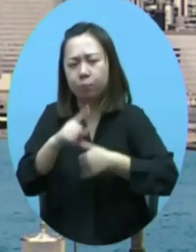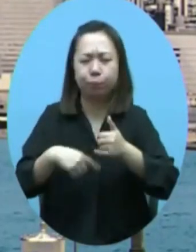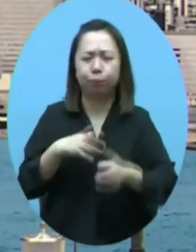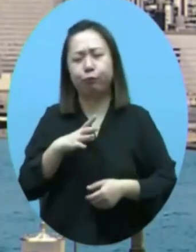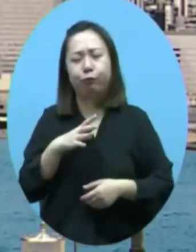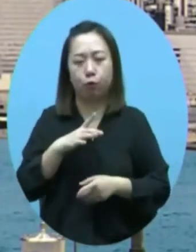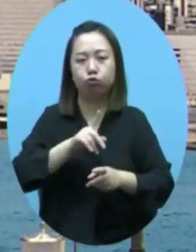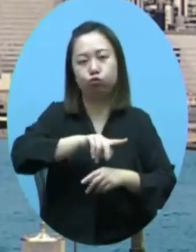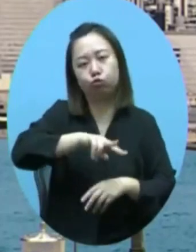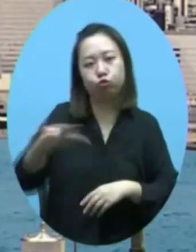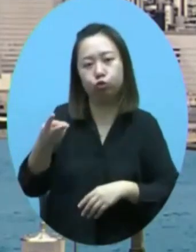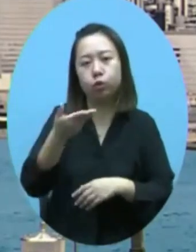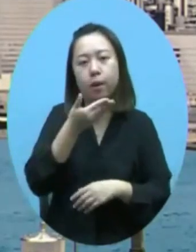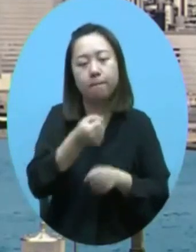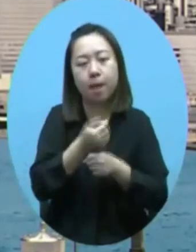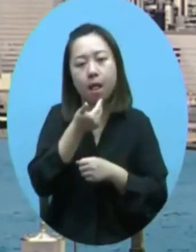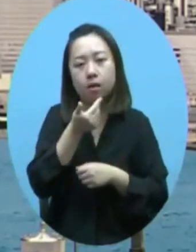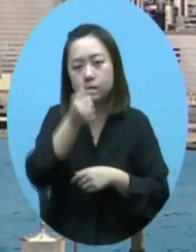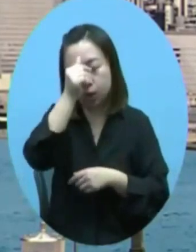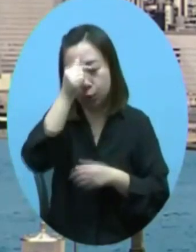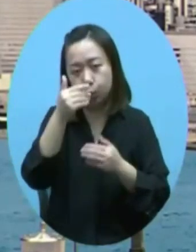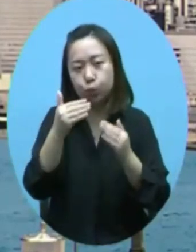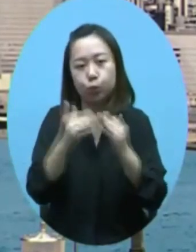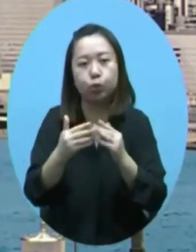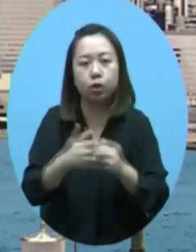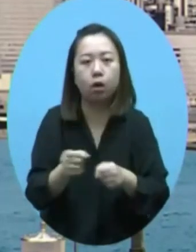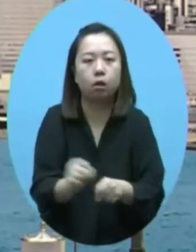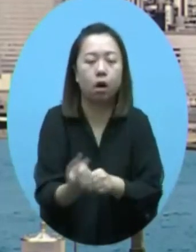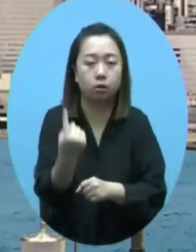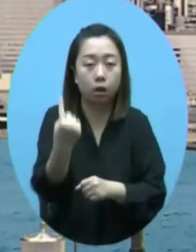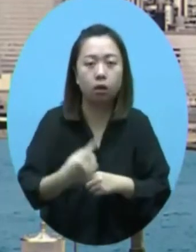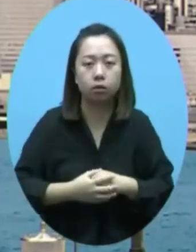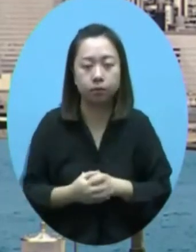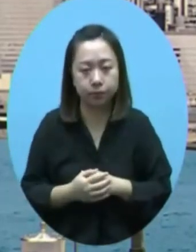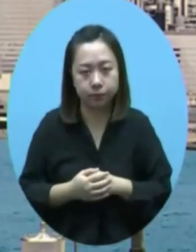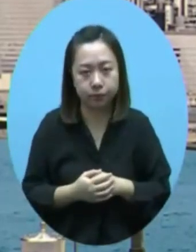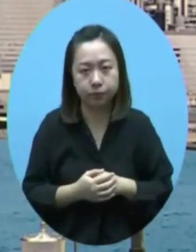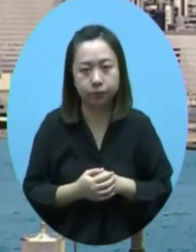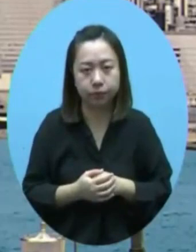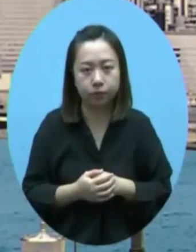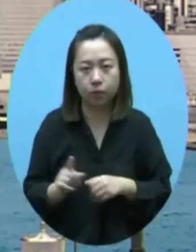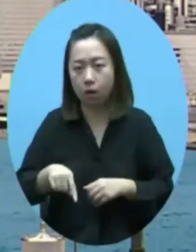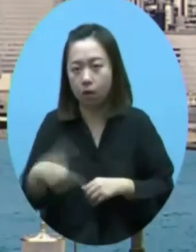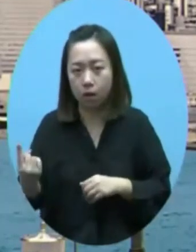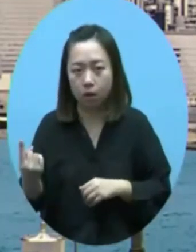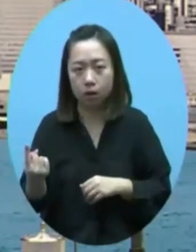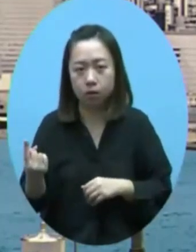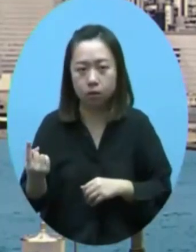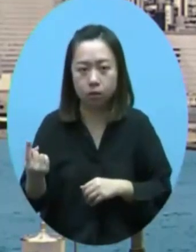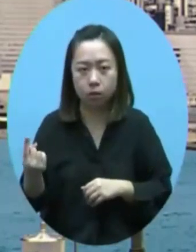He started feeling unwell at the quarantine center and transferred to Queen Mary Hospital as a confirmed case. So we have one more confirmed cases.